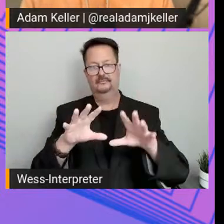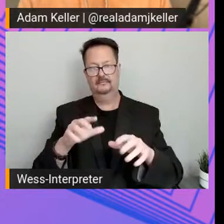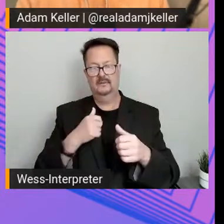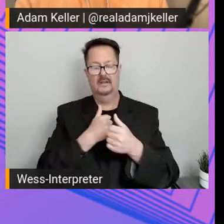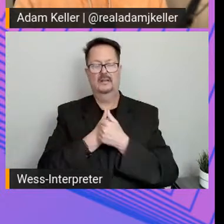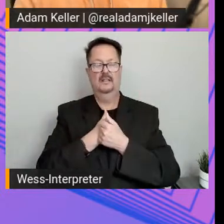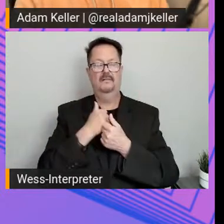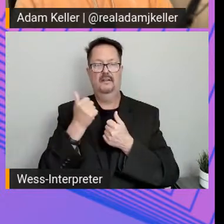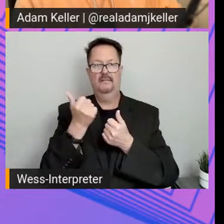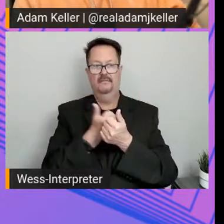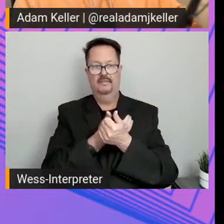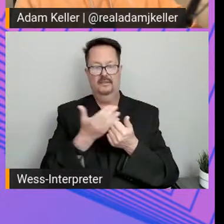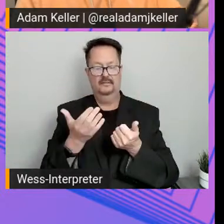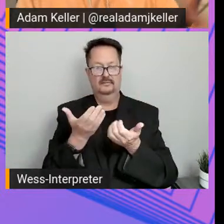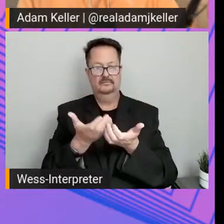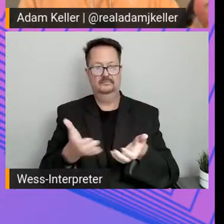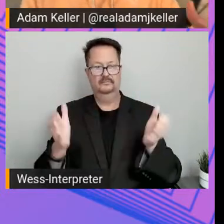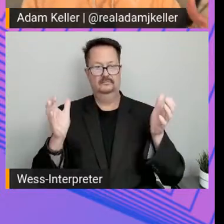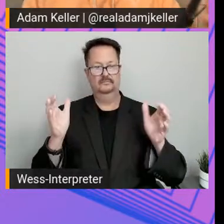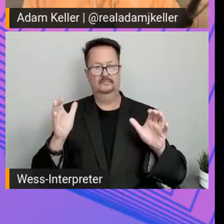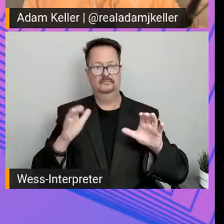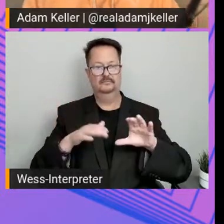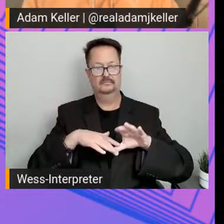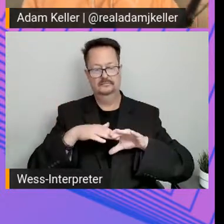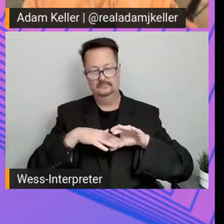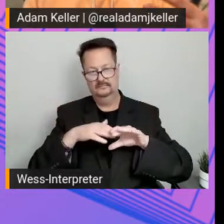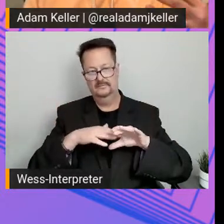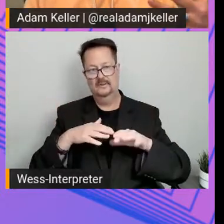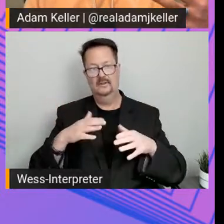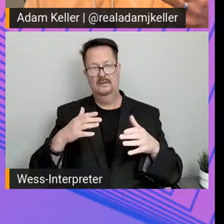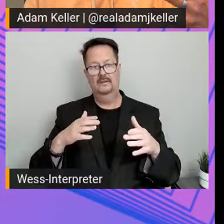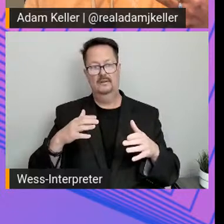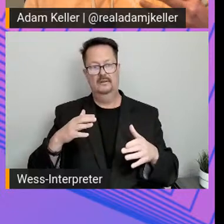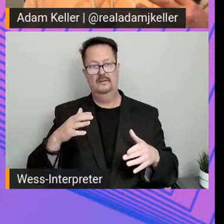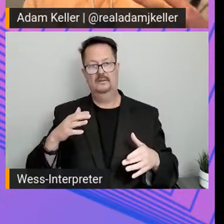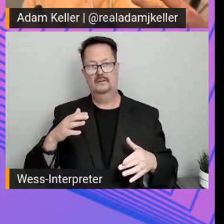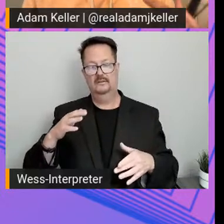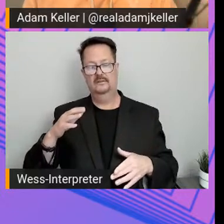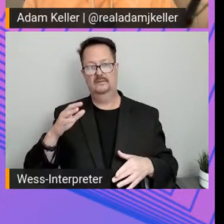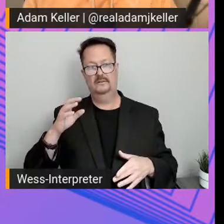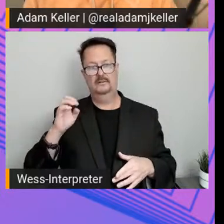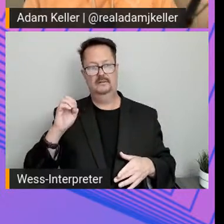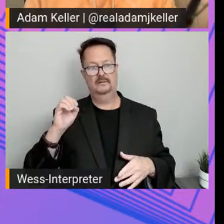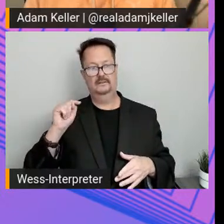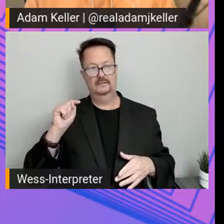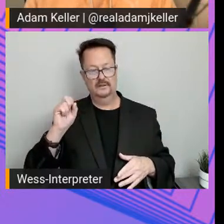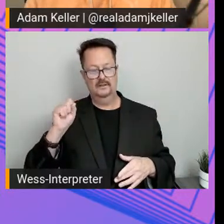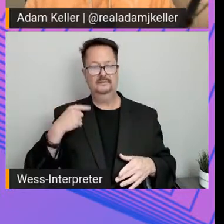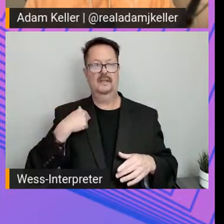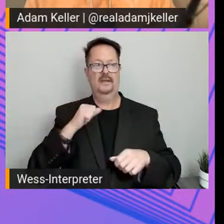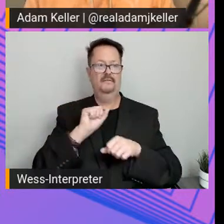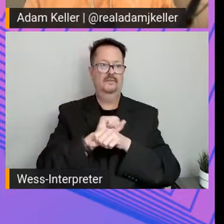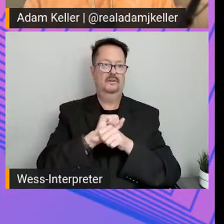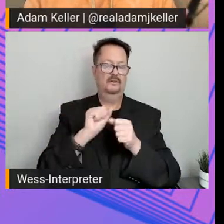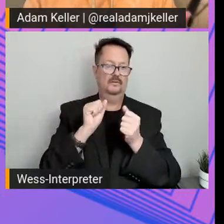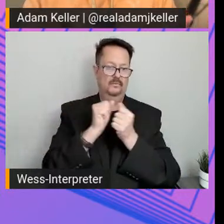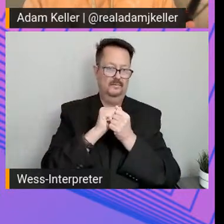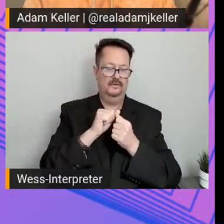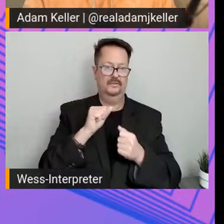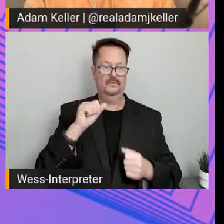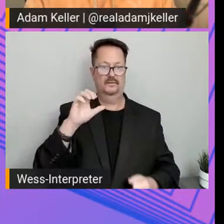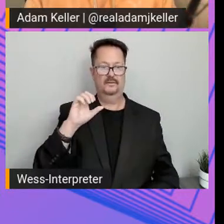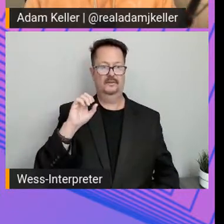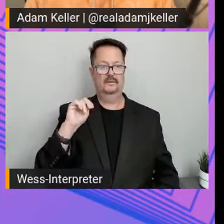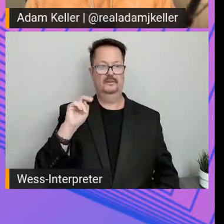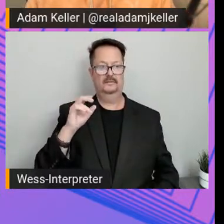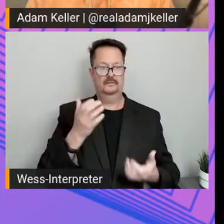AWS. I've been in the industry for over 10 years. I've worked with containers, serverless technologies. I was